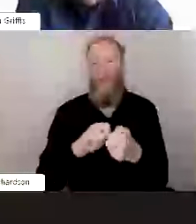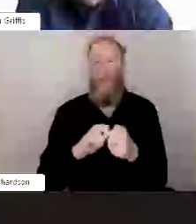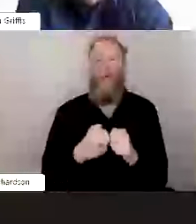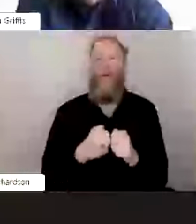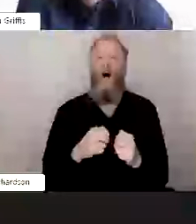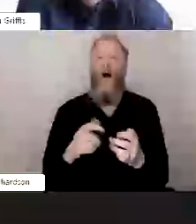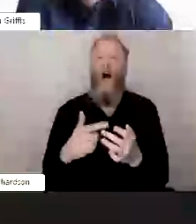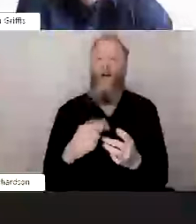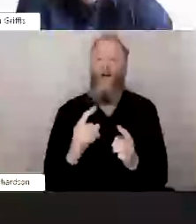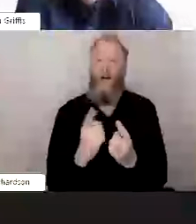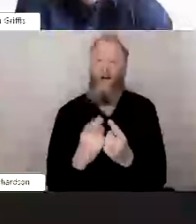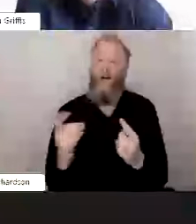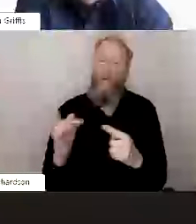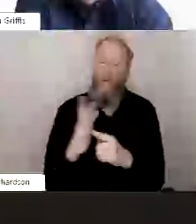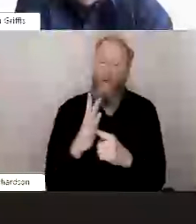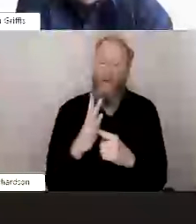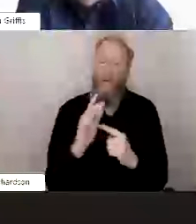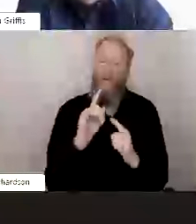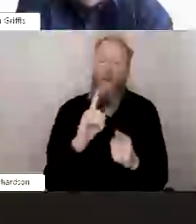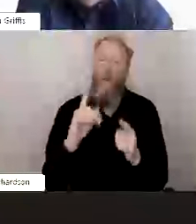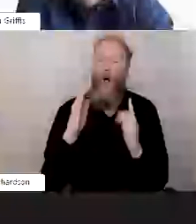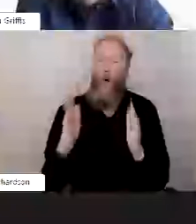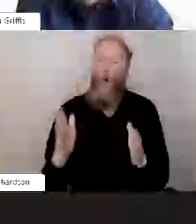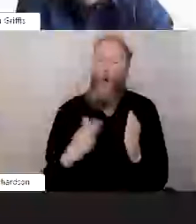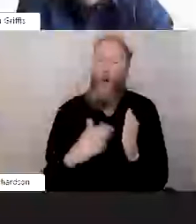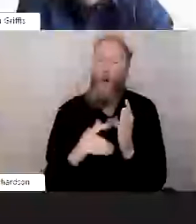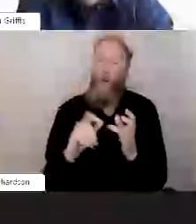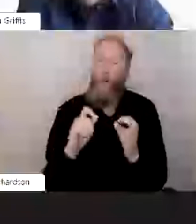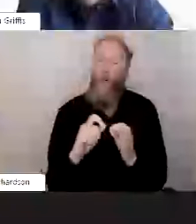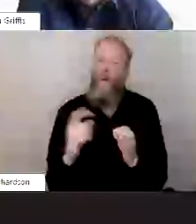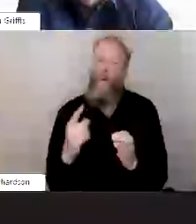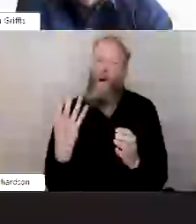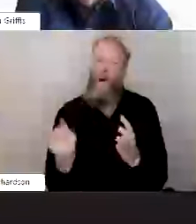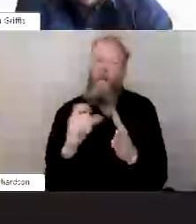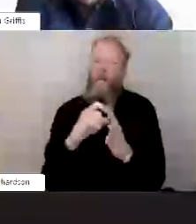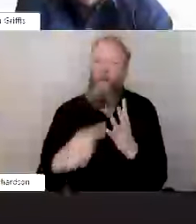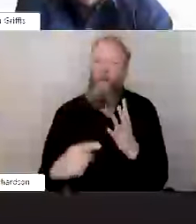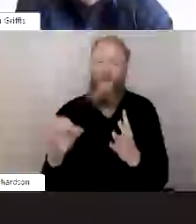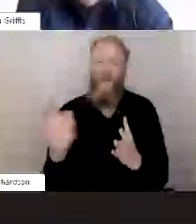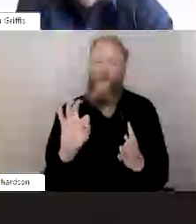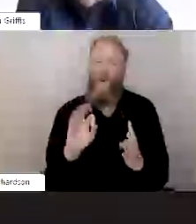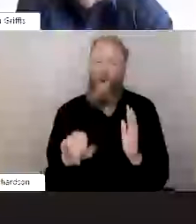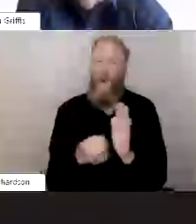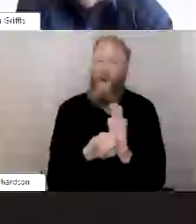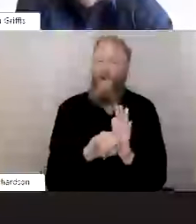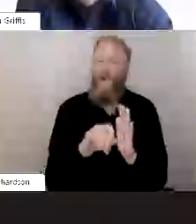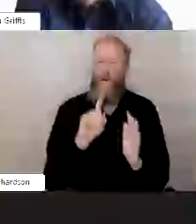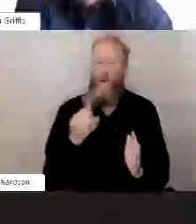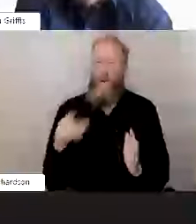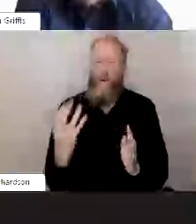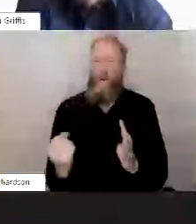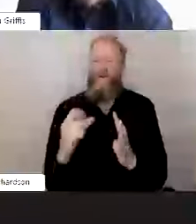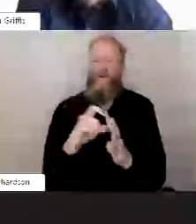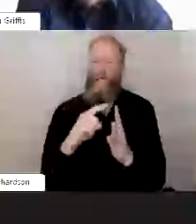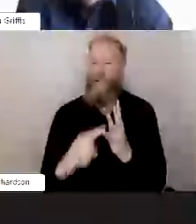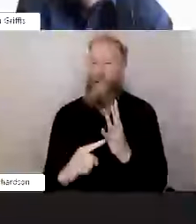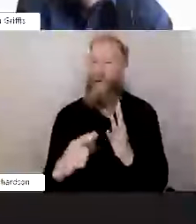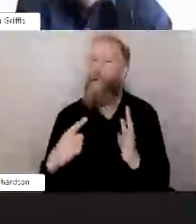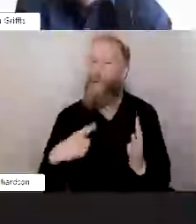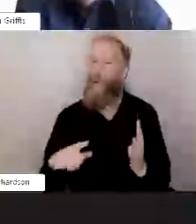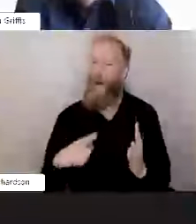is that most mob with disability actually don't identify as having a disability. So there's a lot of reasons for that. One of the